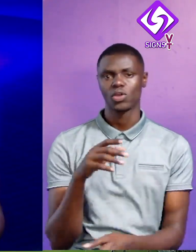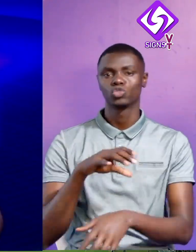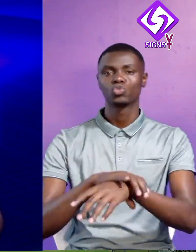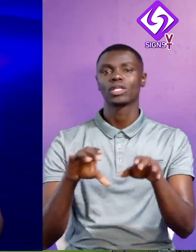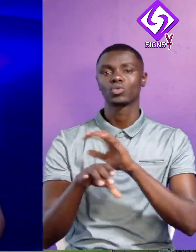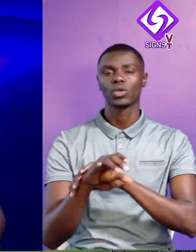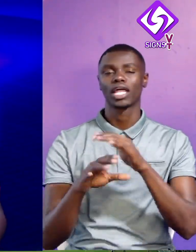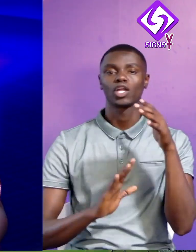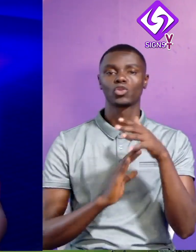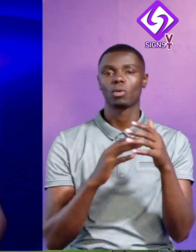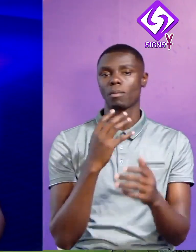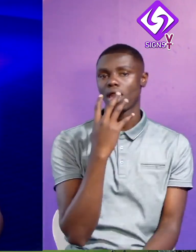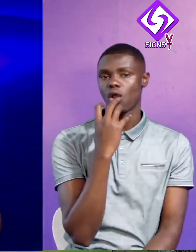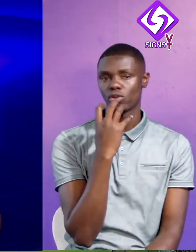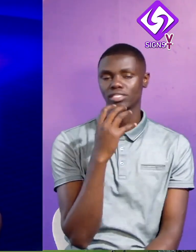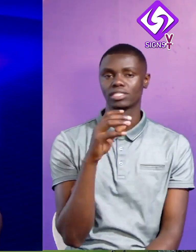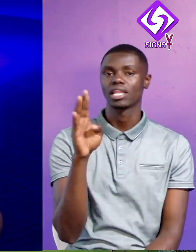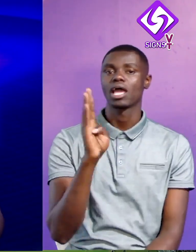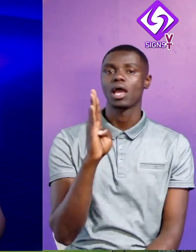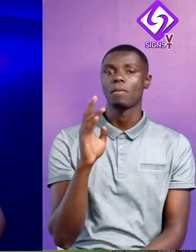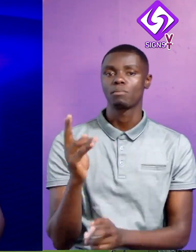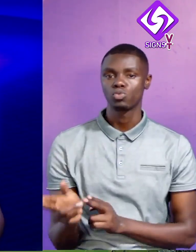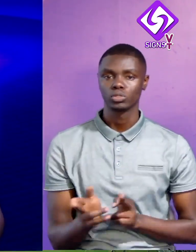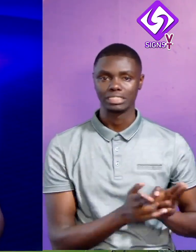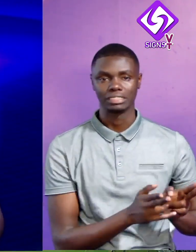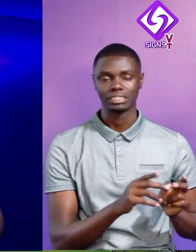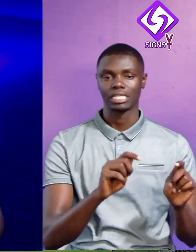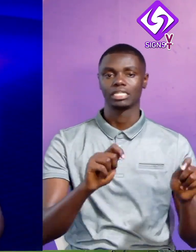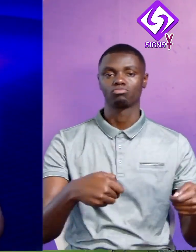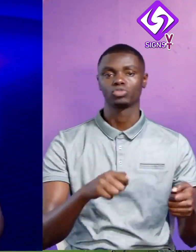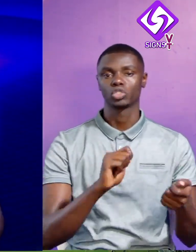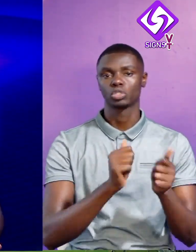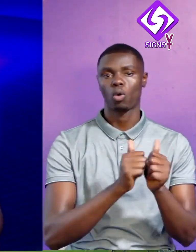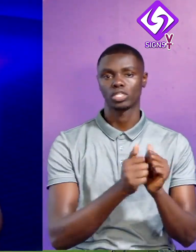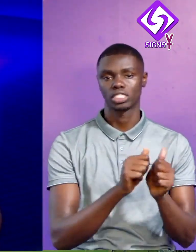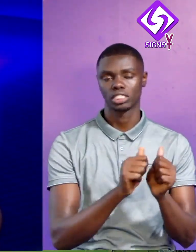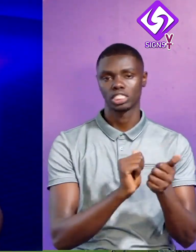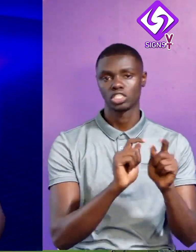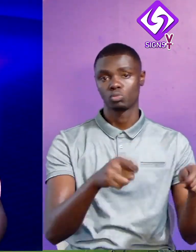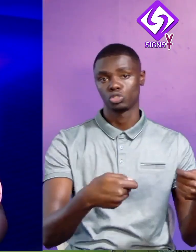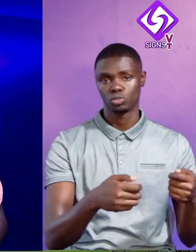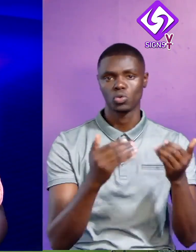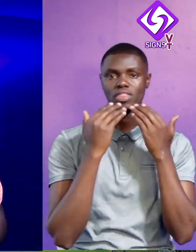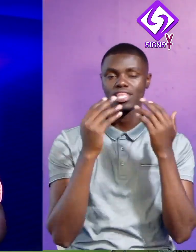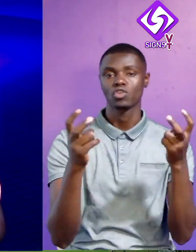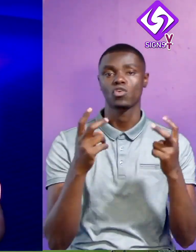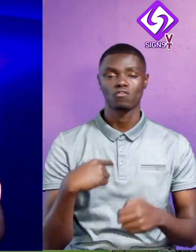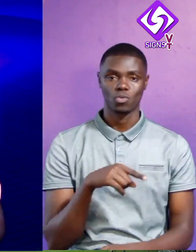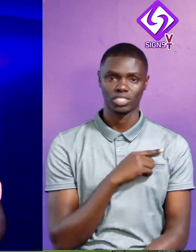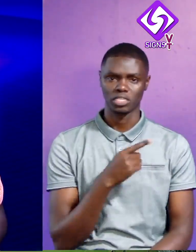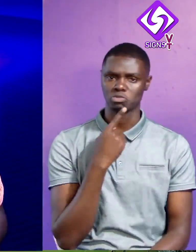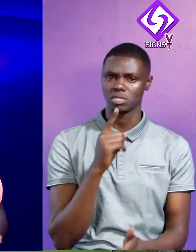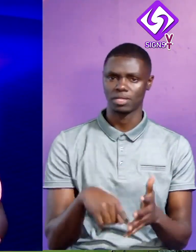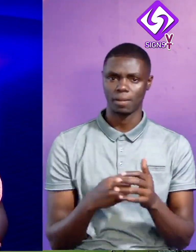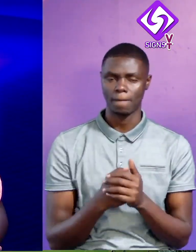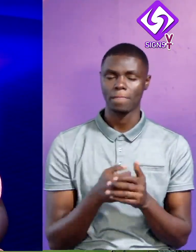orange and a blue jeans na sport shoes. So thank you so much for watching us. Tulisema